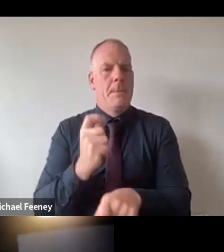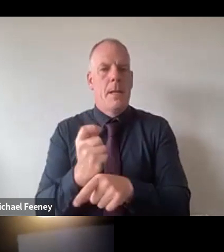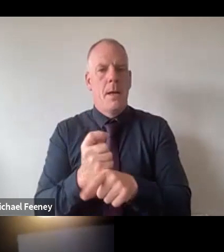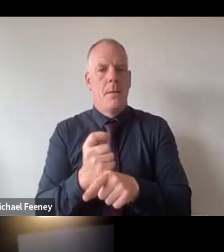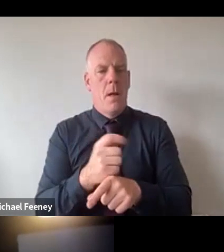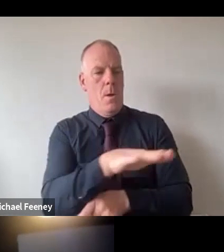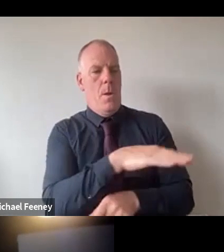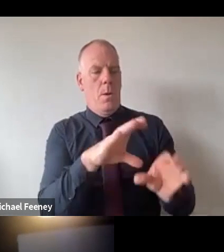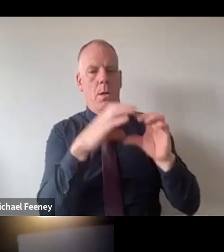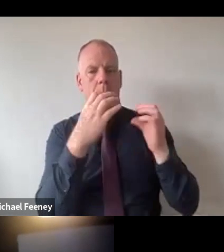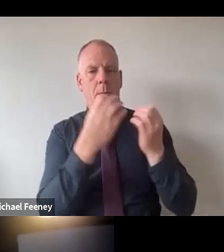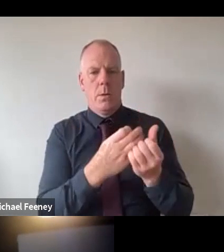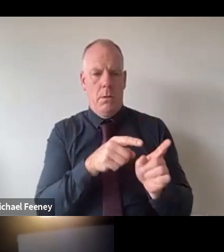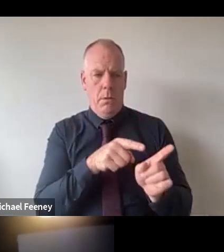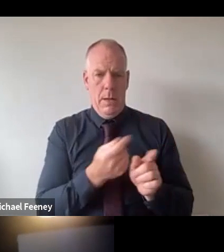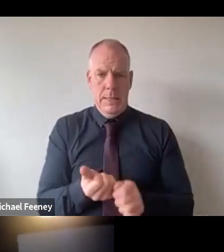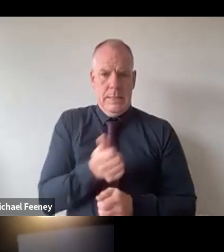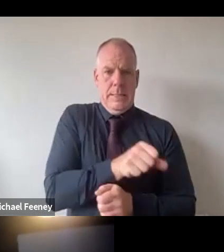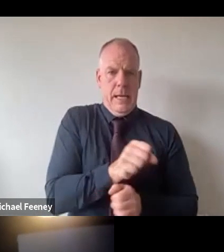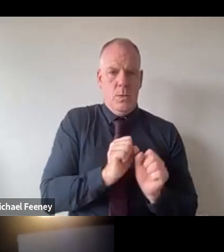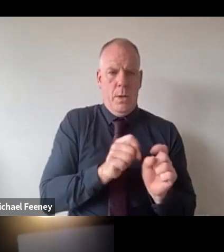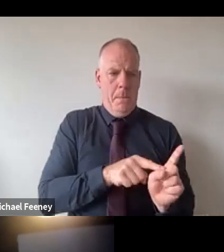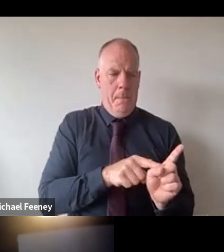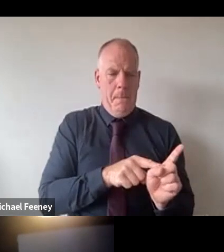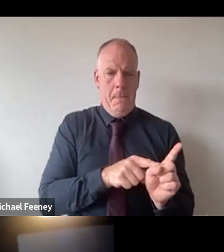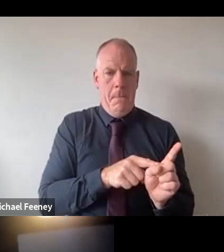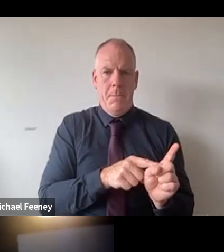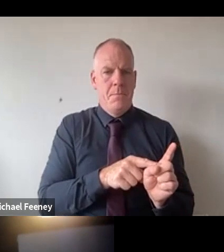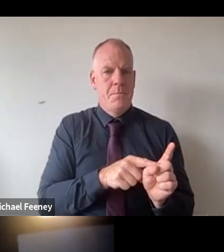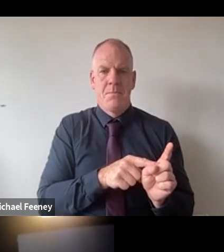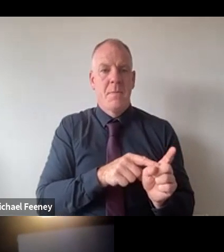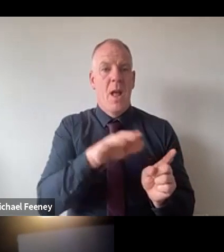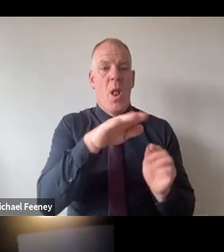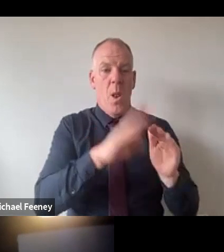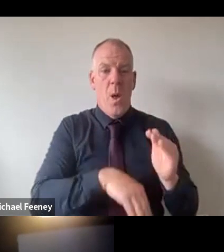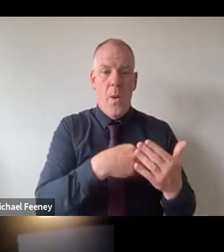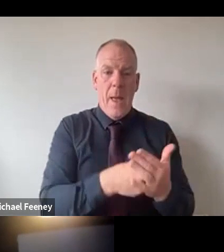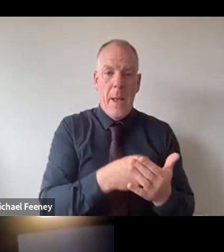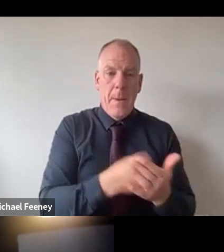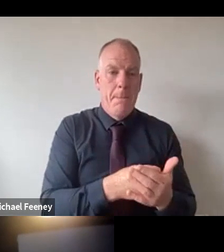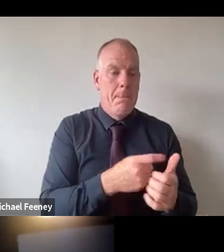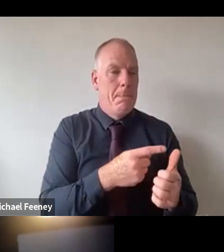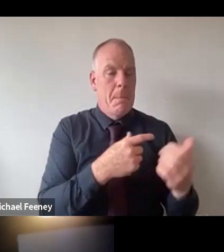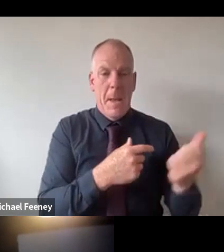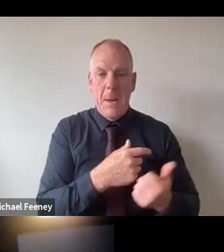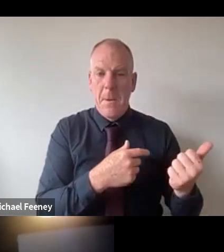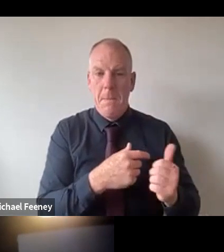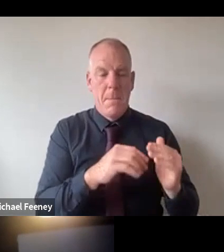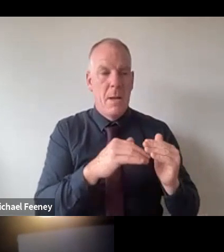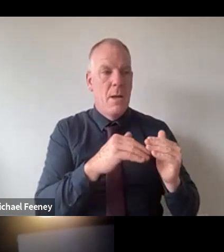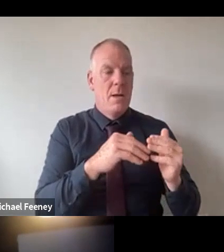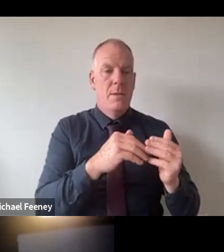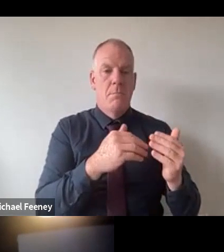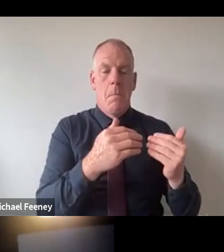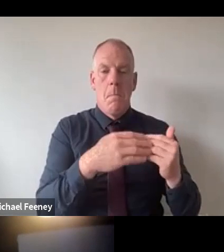the local community that's right next to them, that is disproportionately low income, and a lot of disproportionately it's lone parents